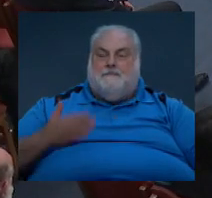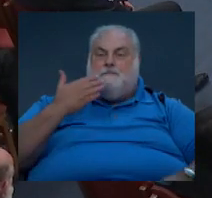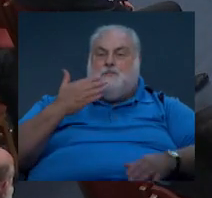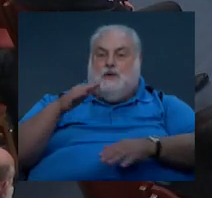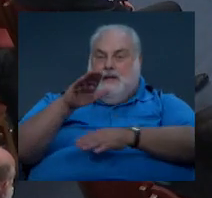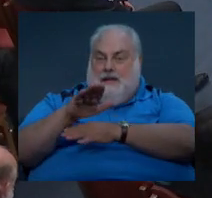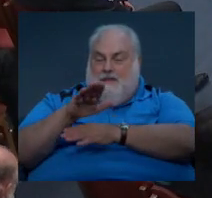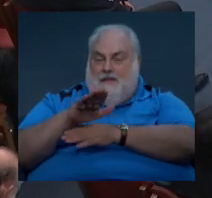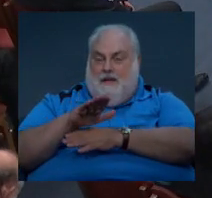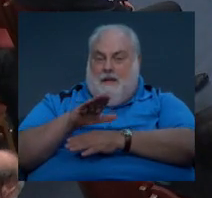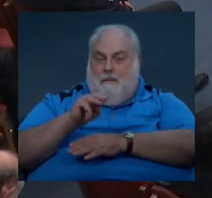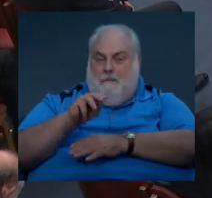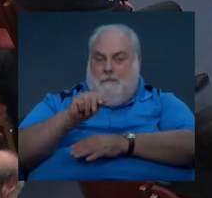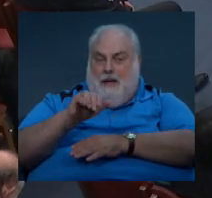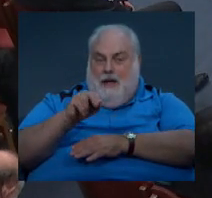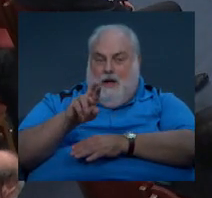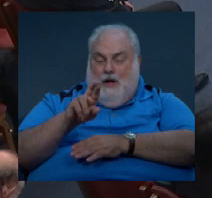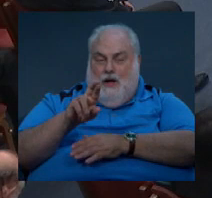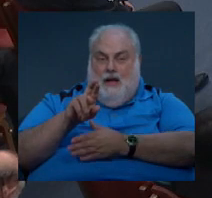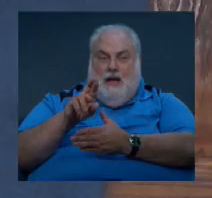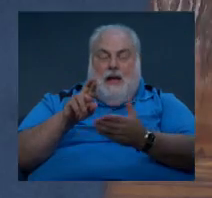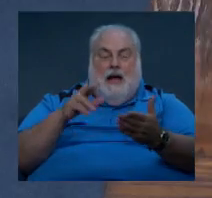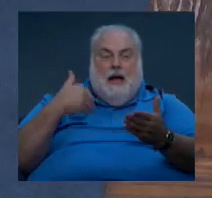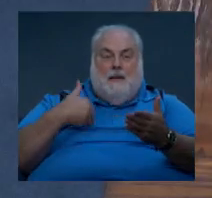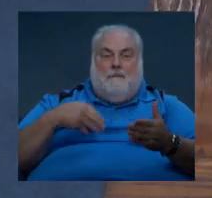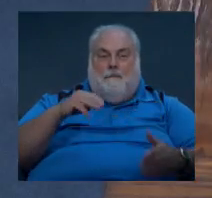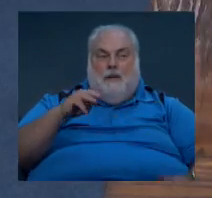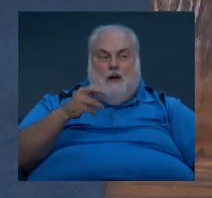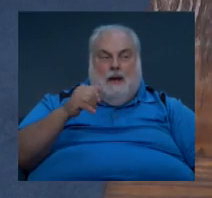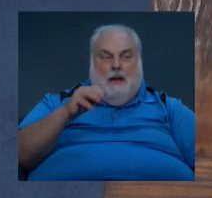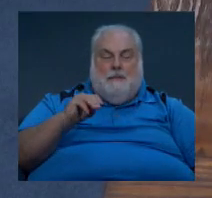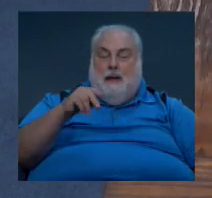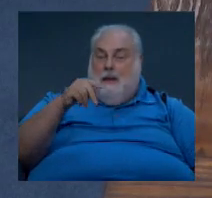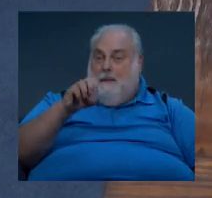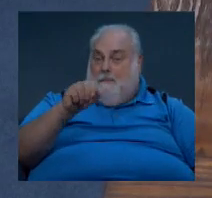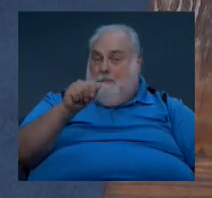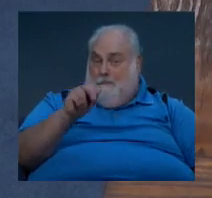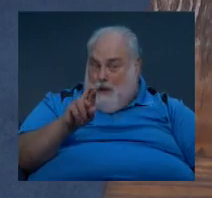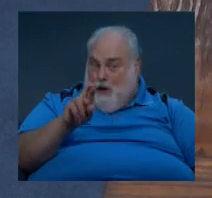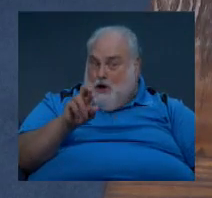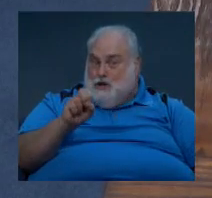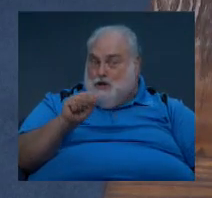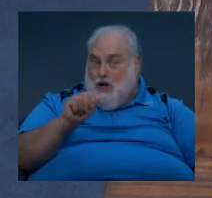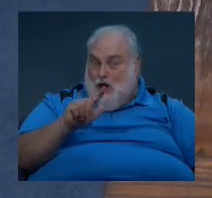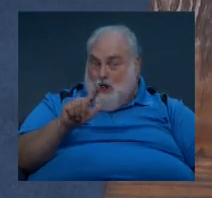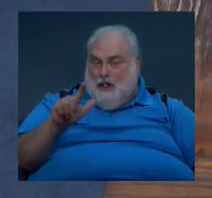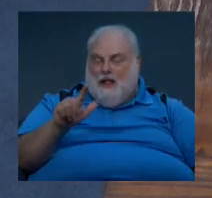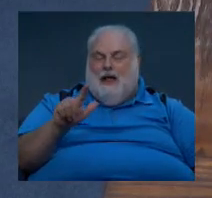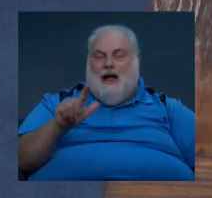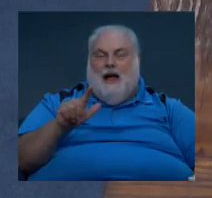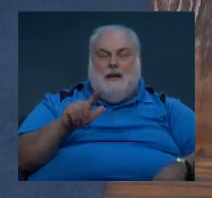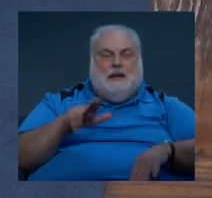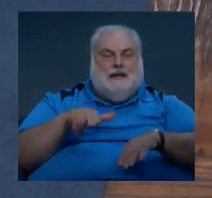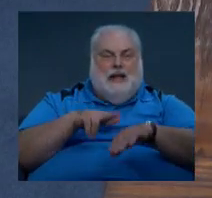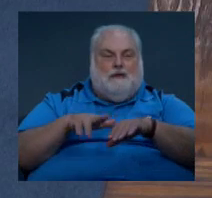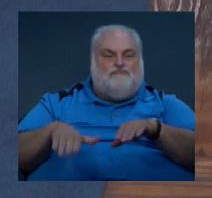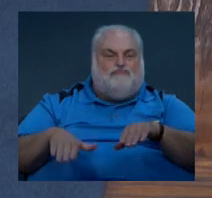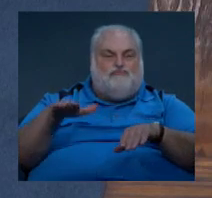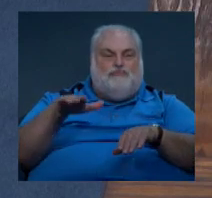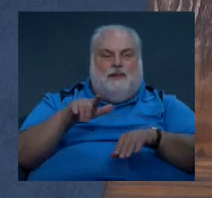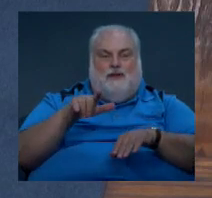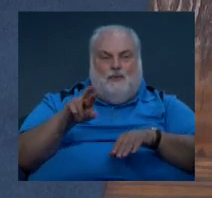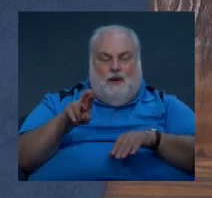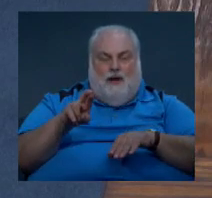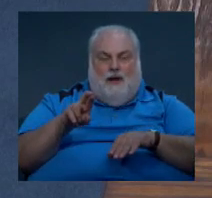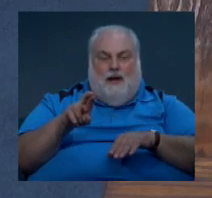evening, Mayor and Board of Directors. I'm Miriam Pearsall. I am a native of Little Rock, and I'm here today to also speak in support of